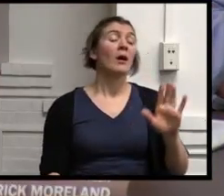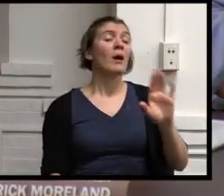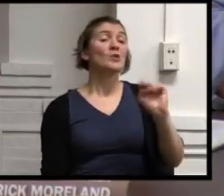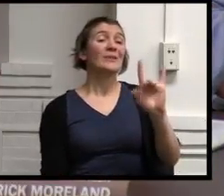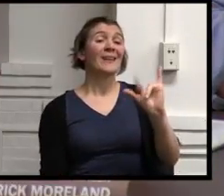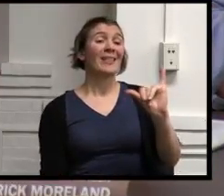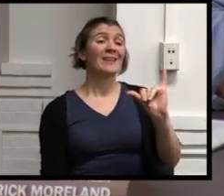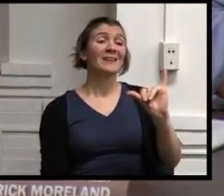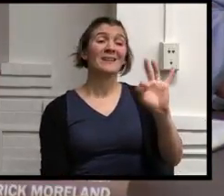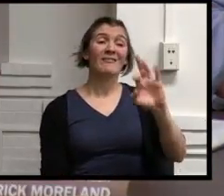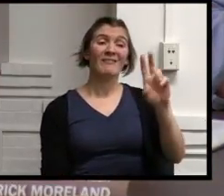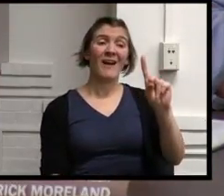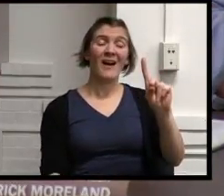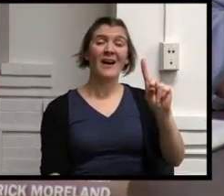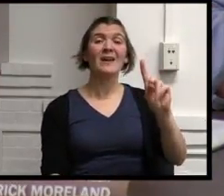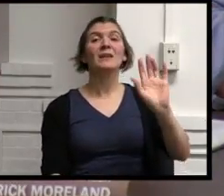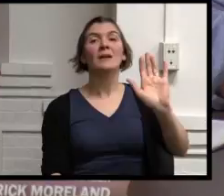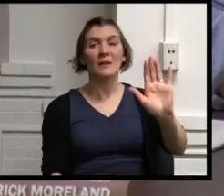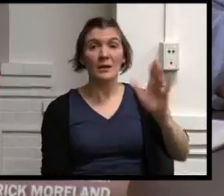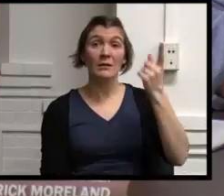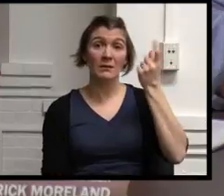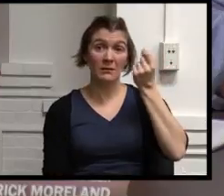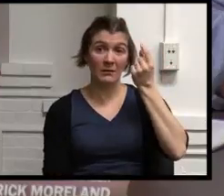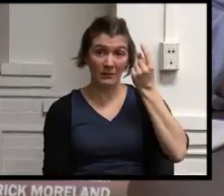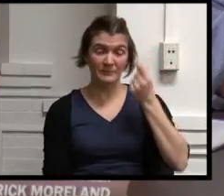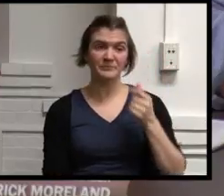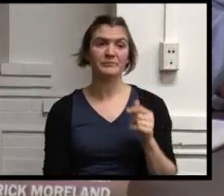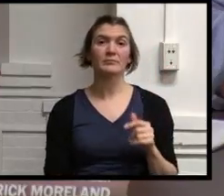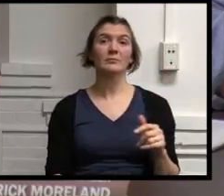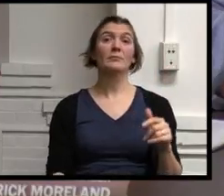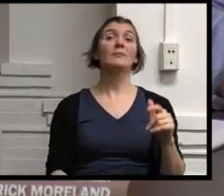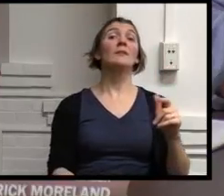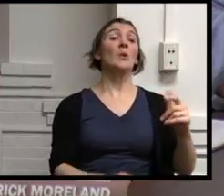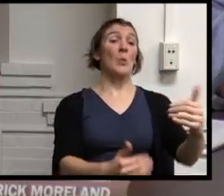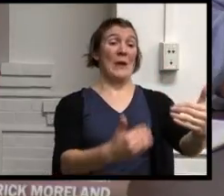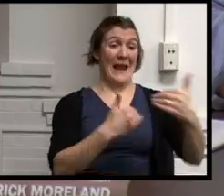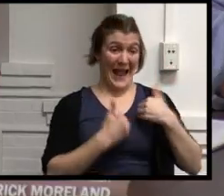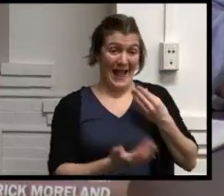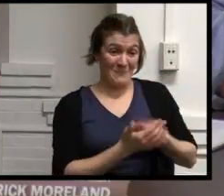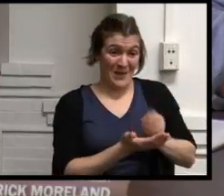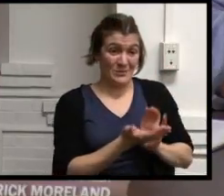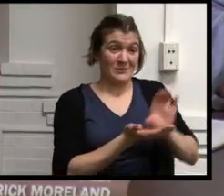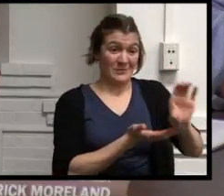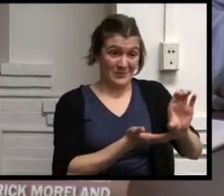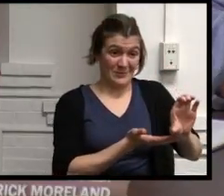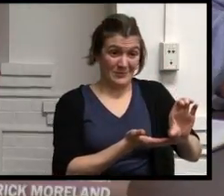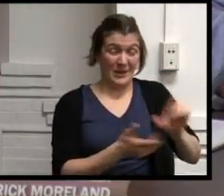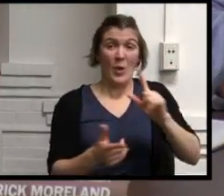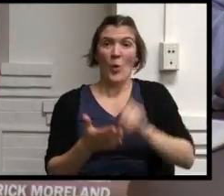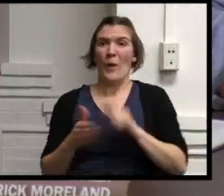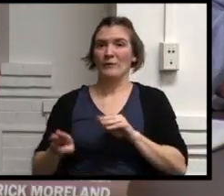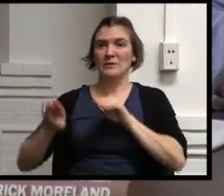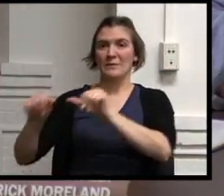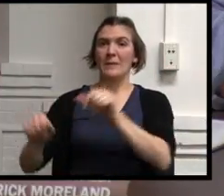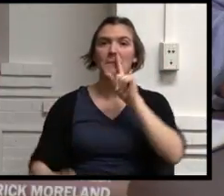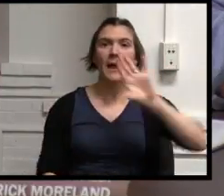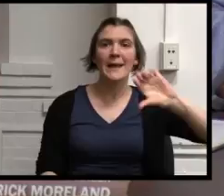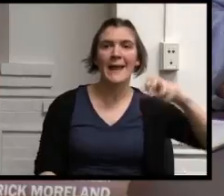little different. What that number is the difference between the assets and the liabilities. Okay, it's not all